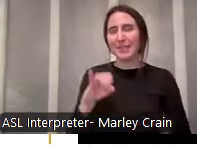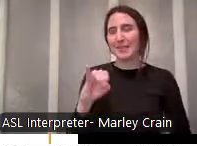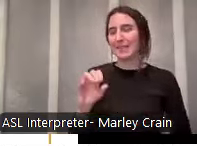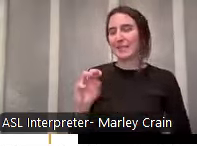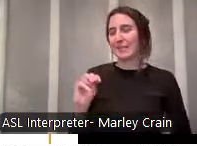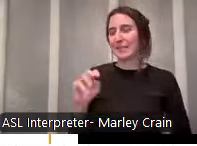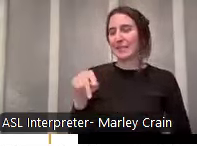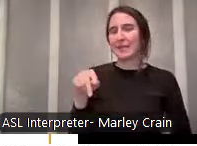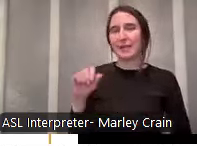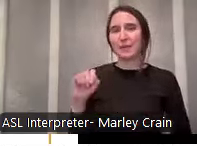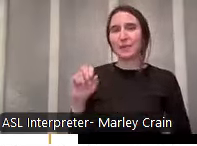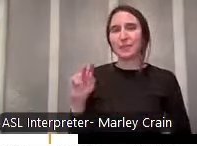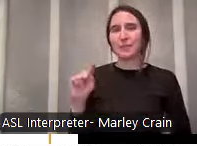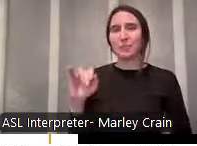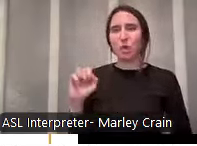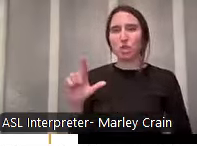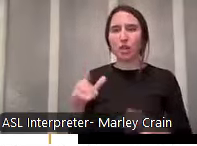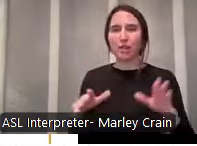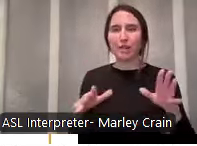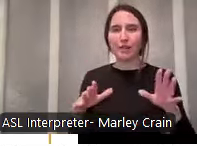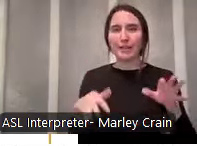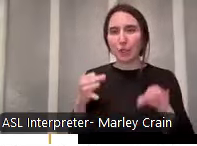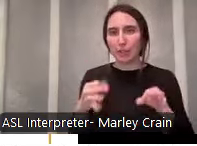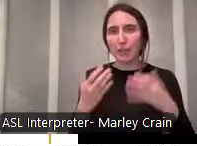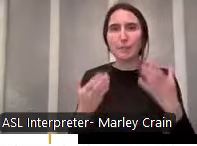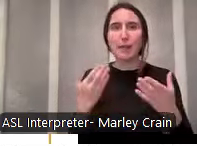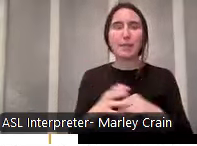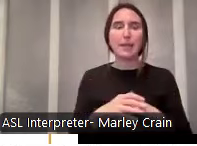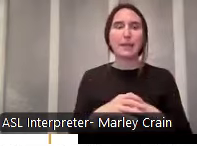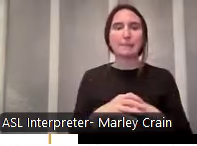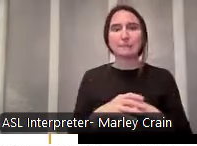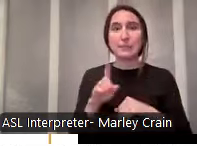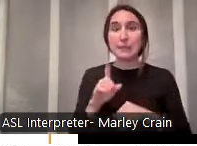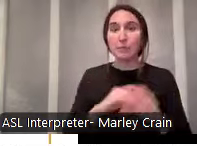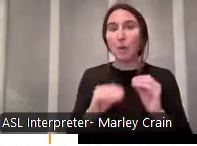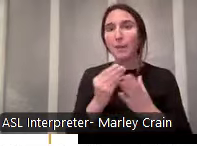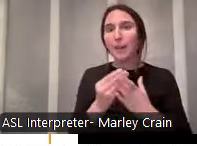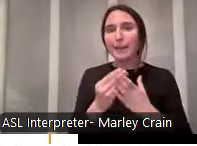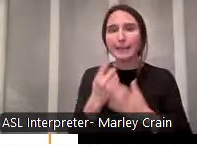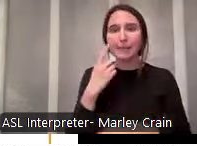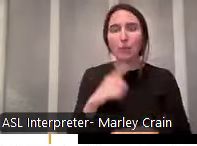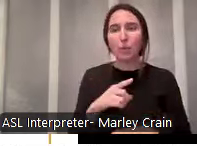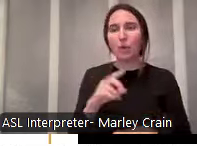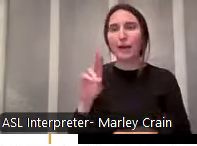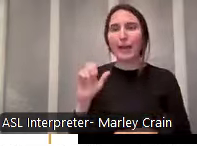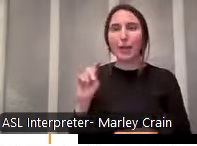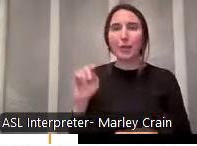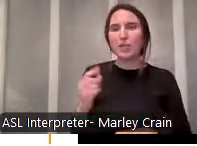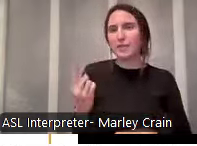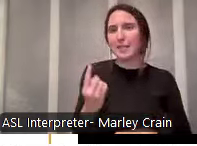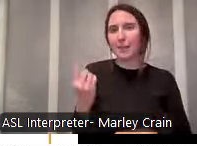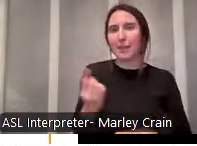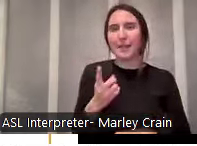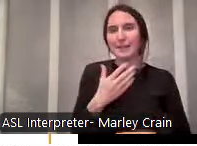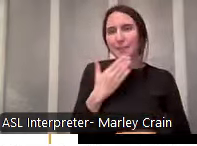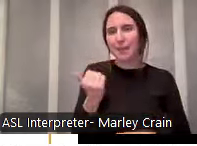services or a SETS voucher. You may have to file an impartial hearing. That's something that's a legal proceeding. There's an